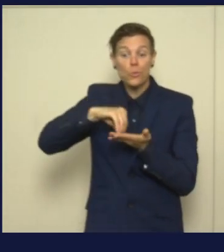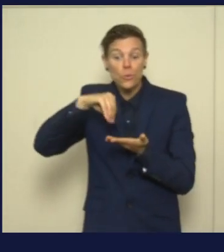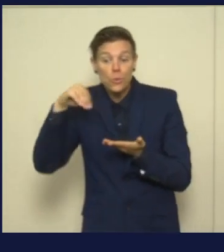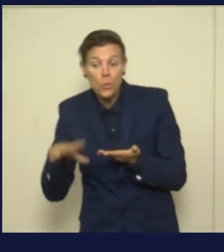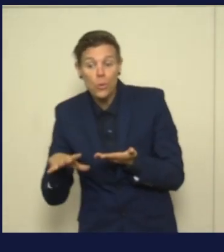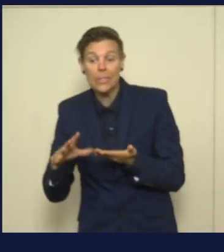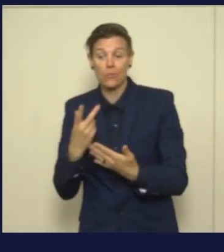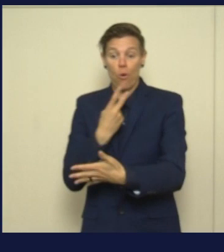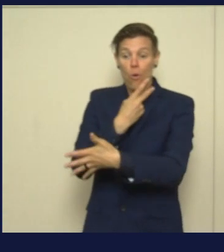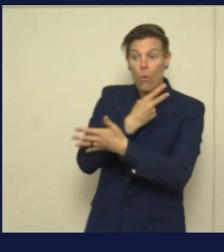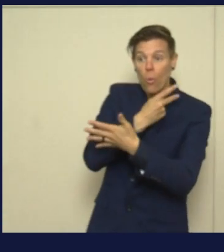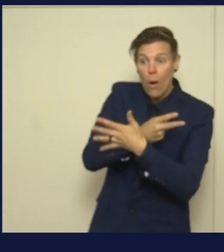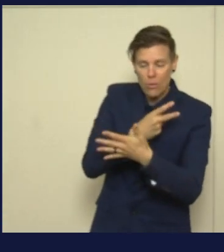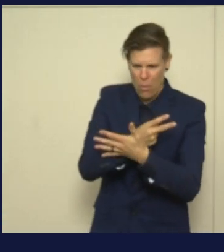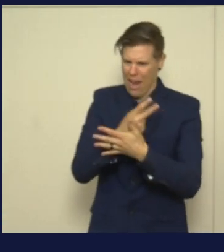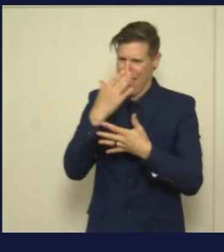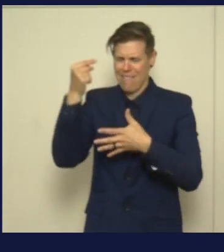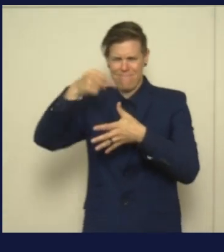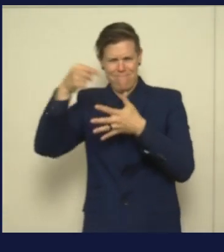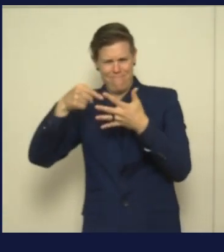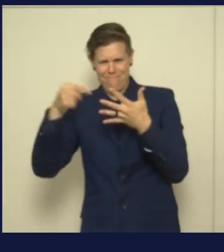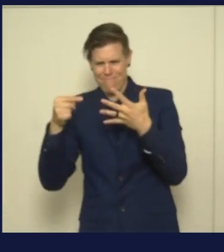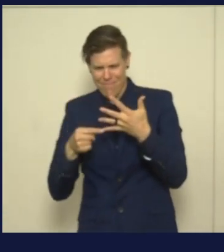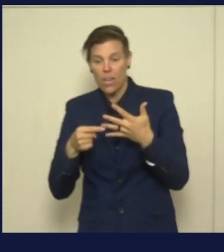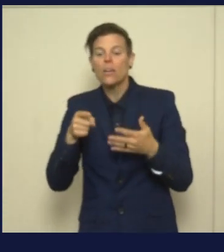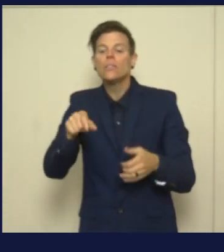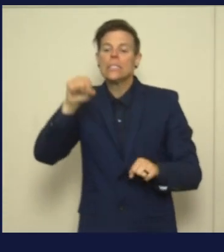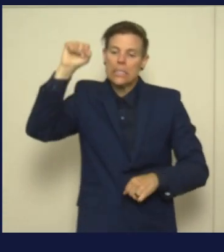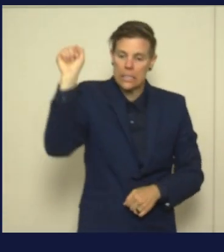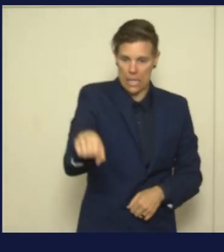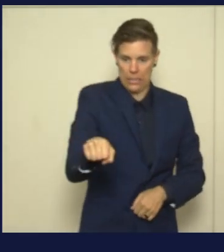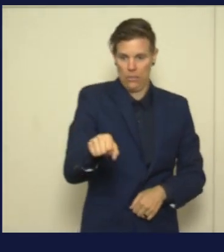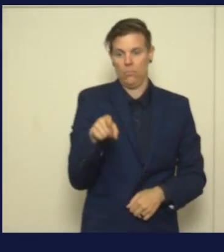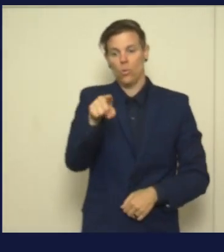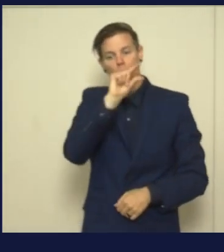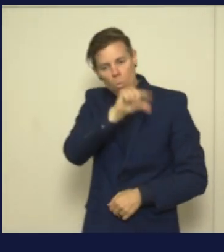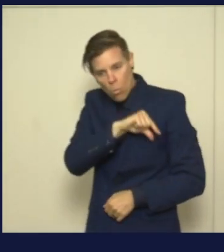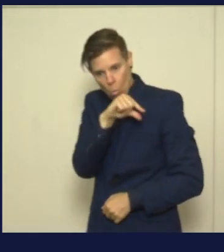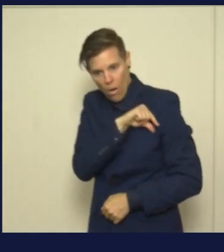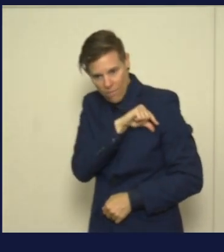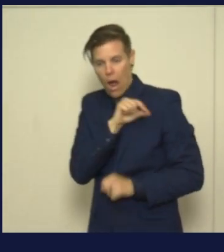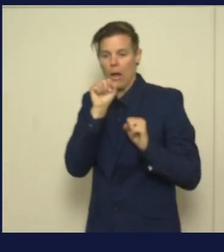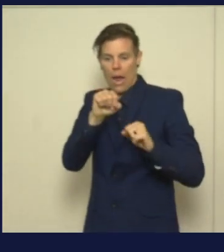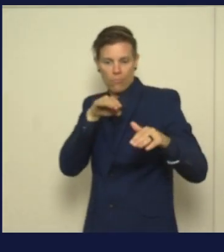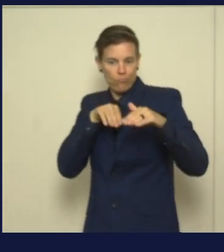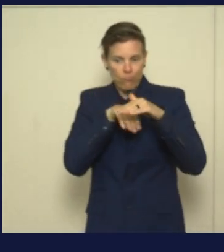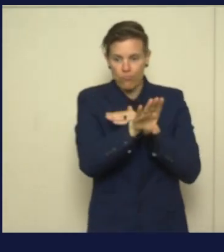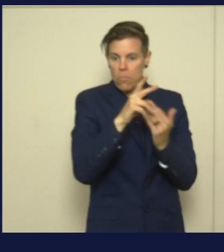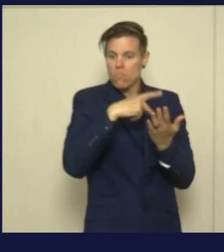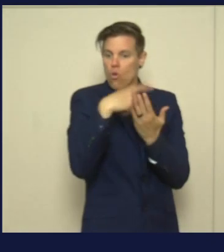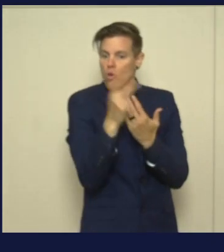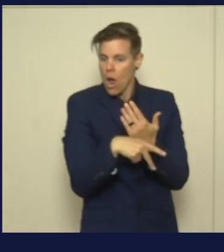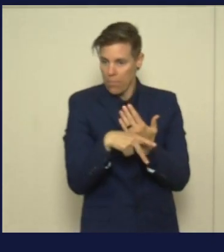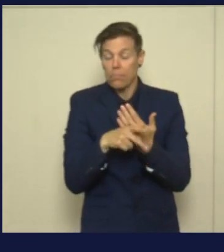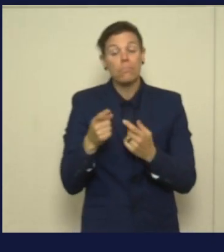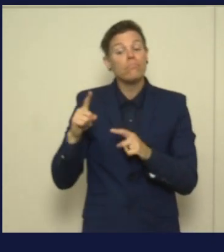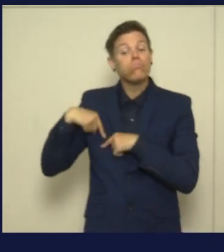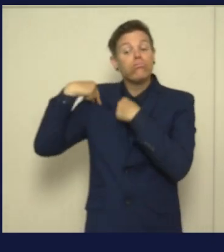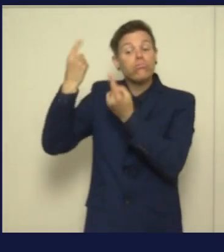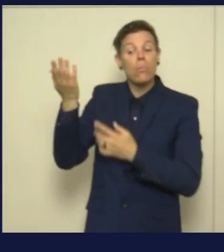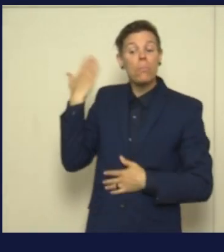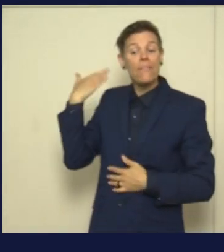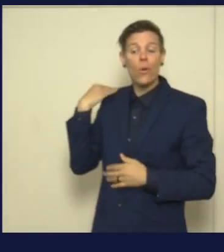these folks now qualify for child care assistance. You didn't before. It is based on